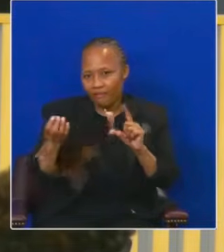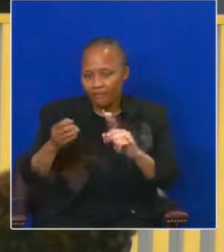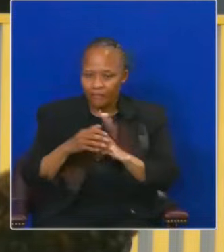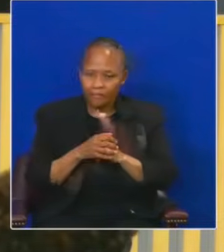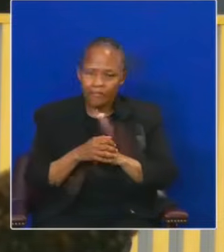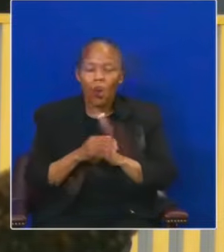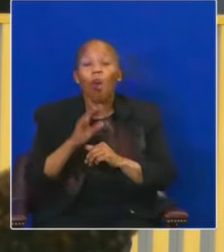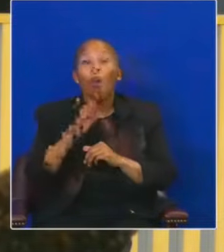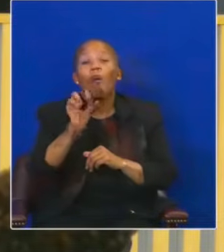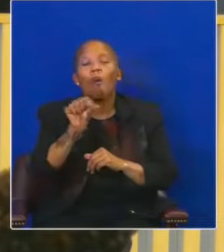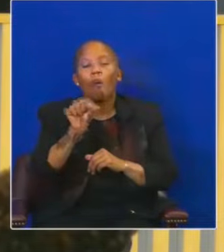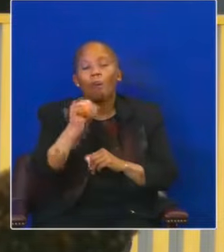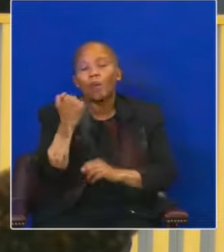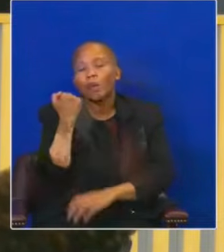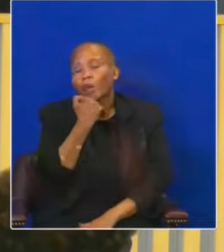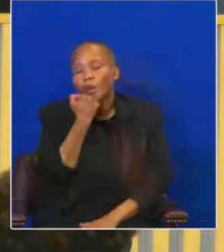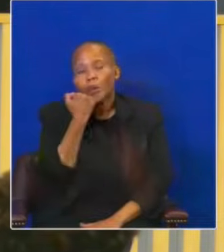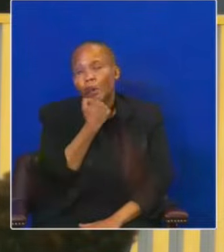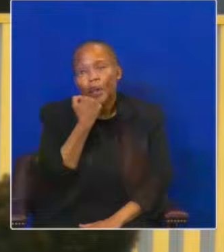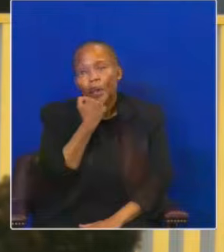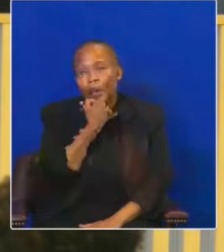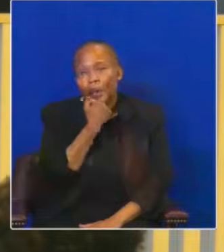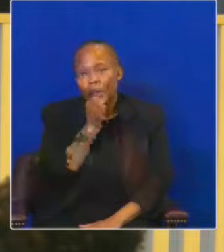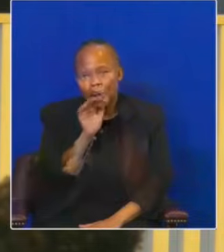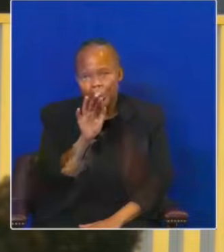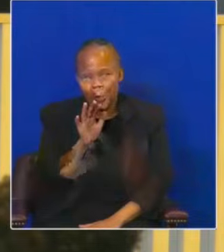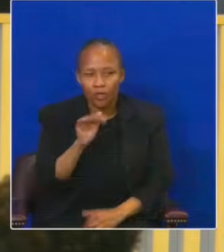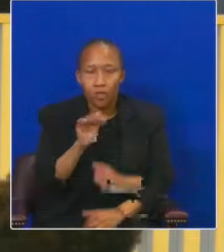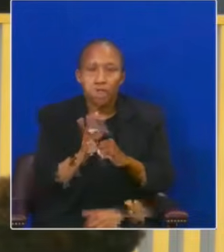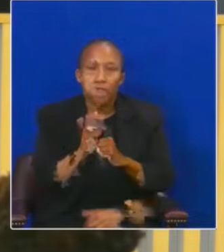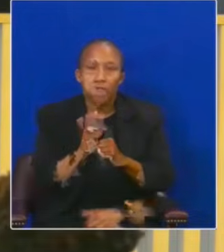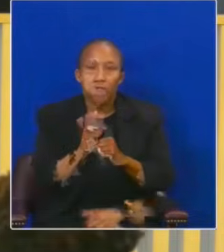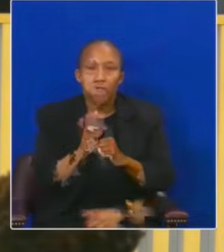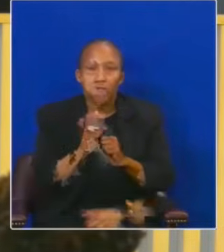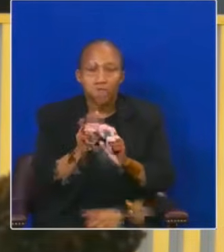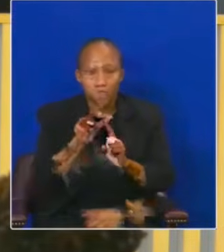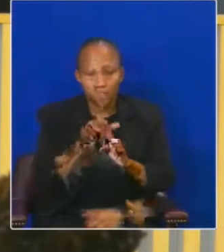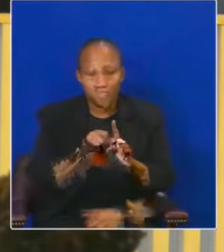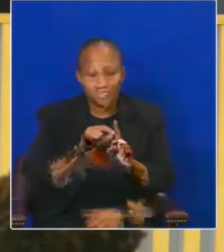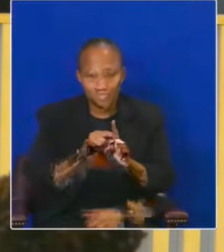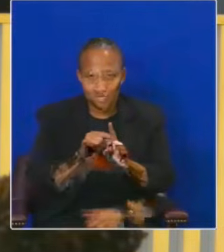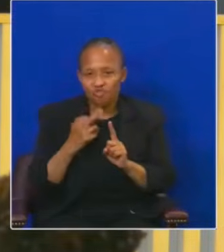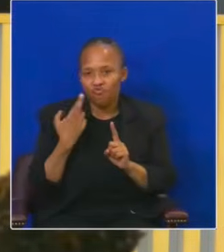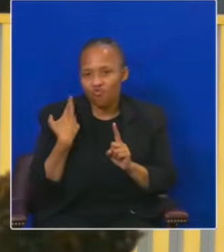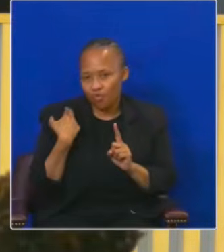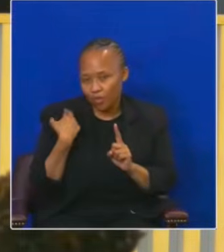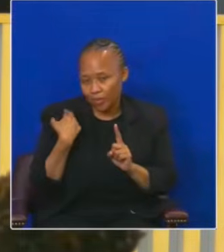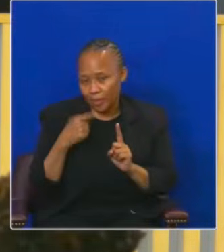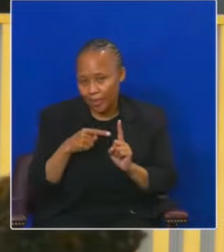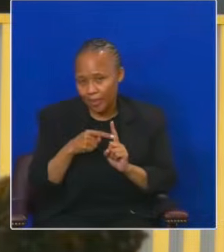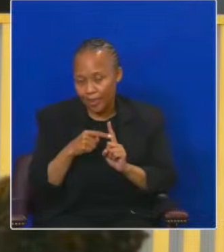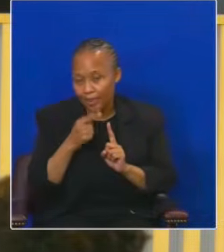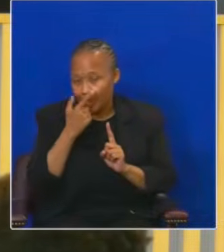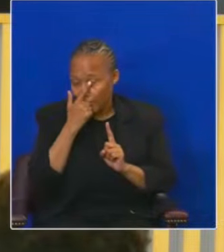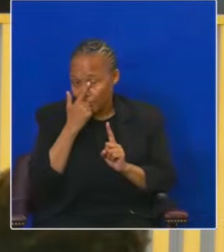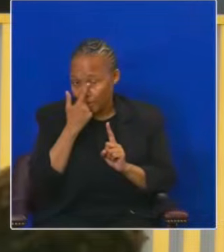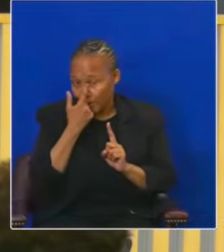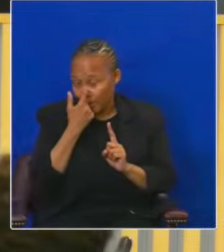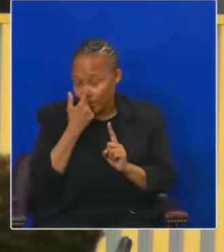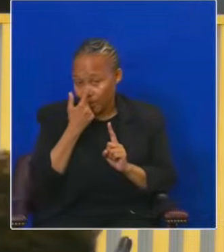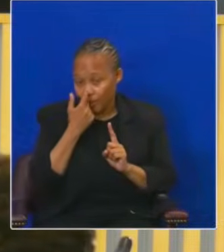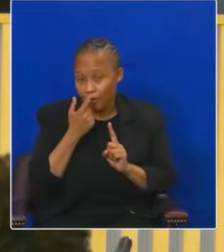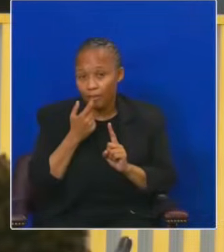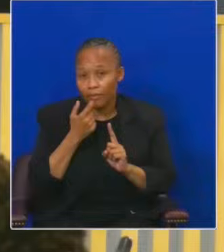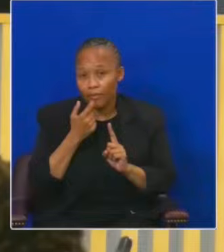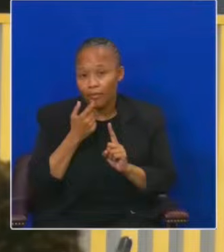sorry, the responsible person that was appointed at that time